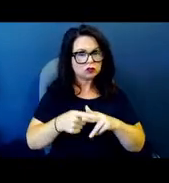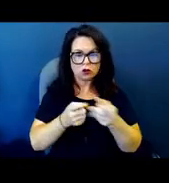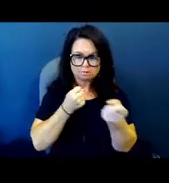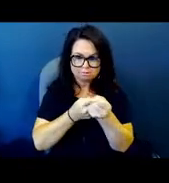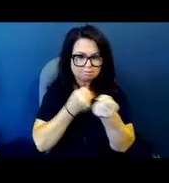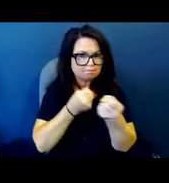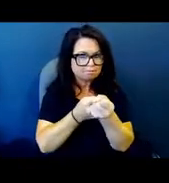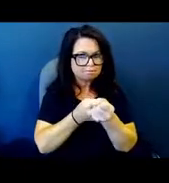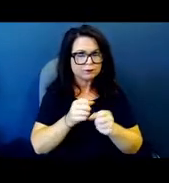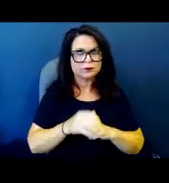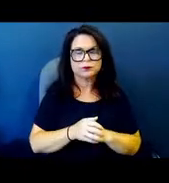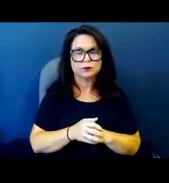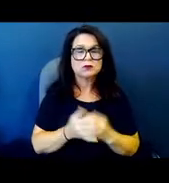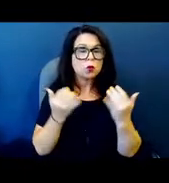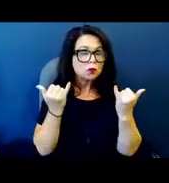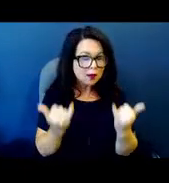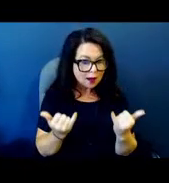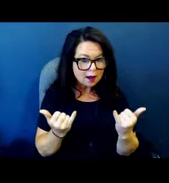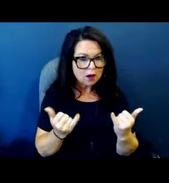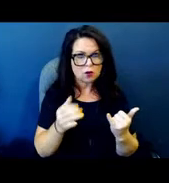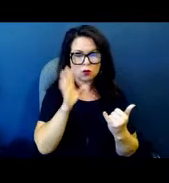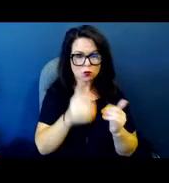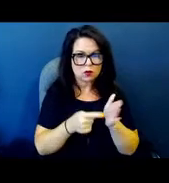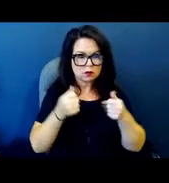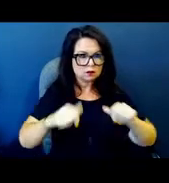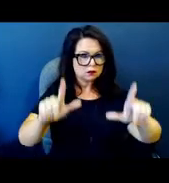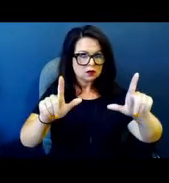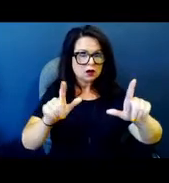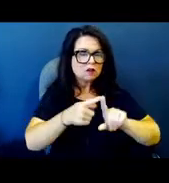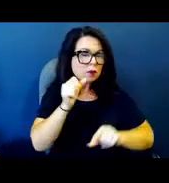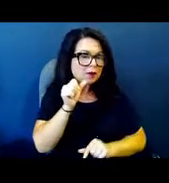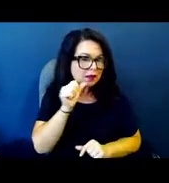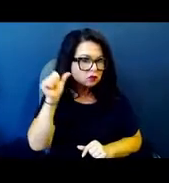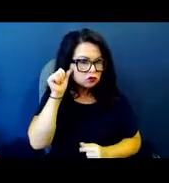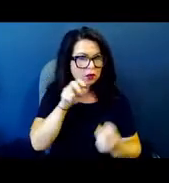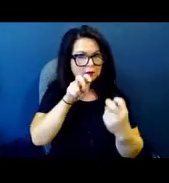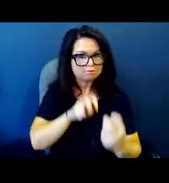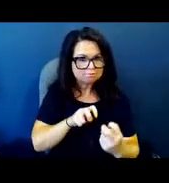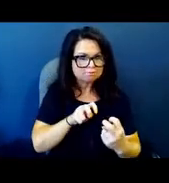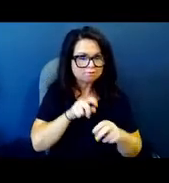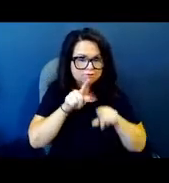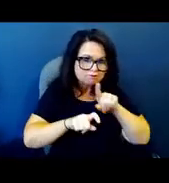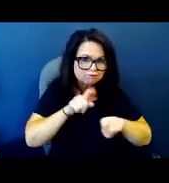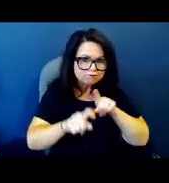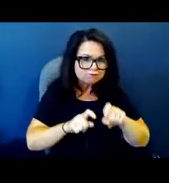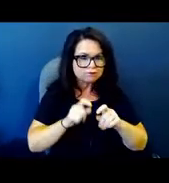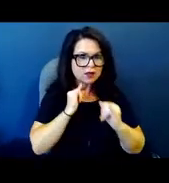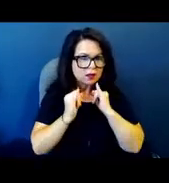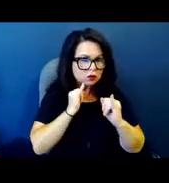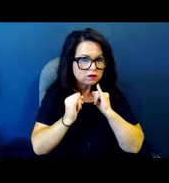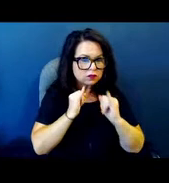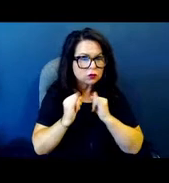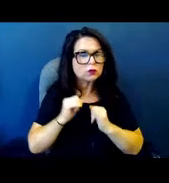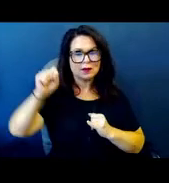yesterday. And I will put this on big screen also. Jenna, I'm sorry, can you just give me the